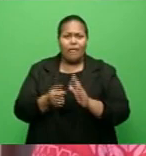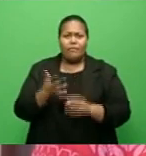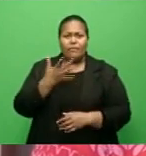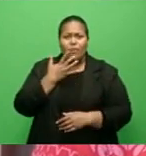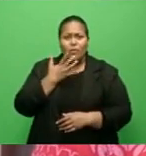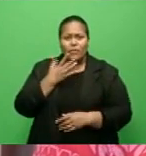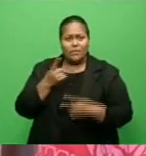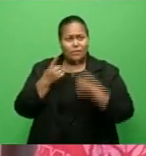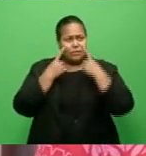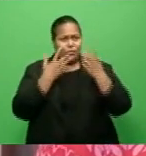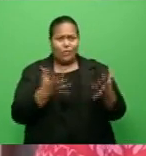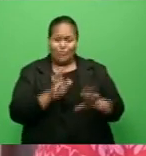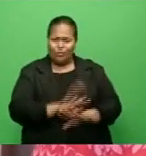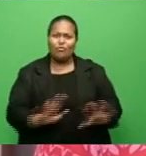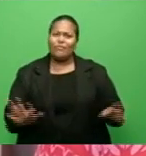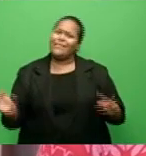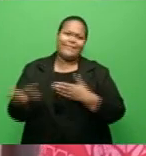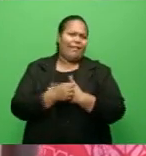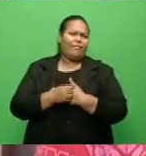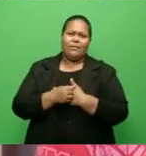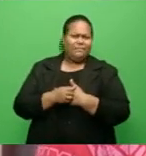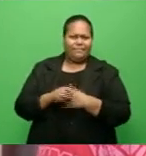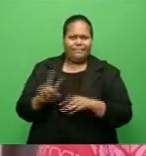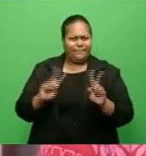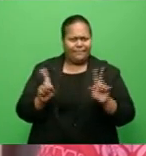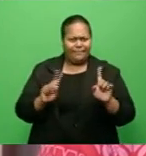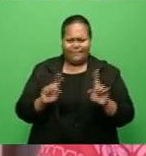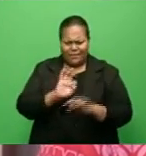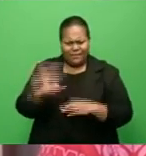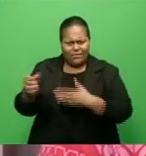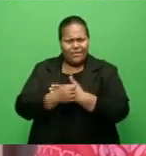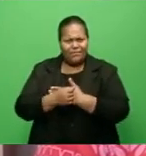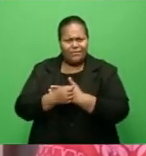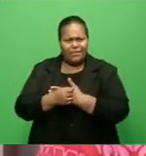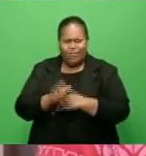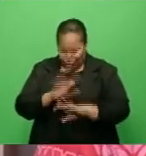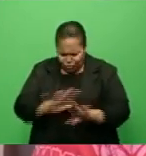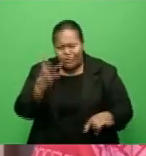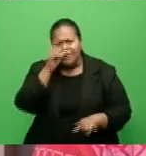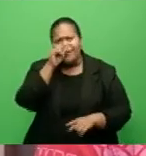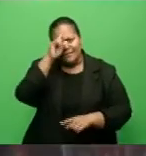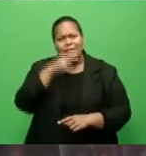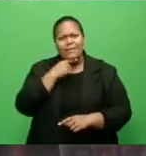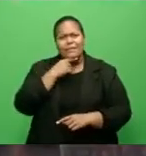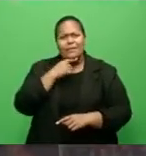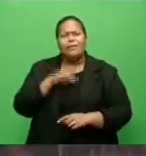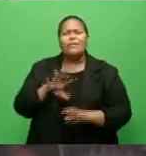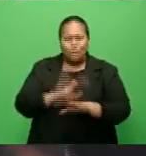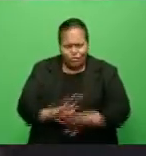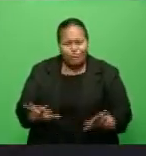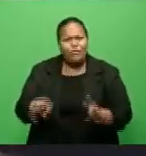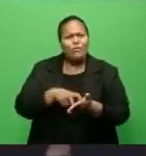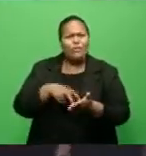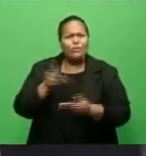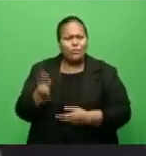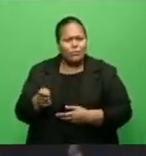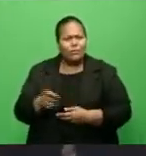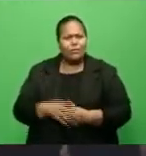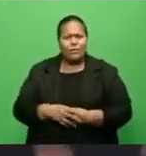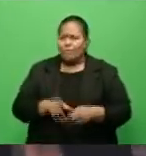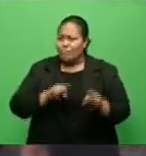impression that children are safe. We know they're not safe. We know that children can also get sick and children can be vulnerable. Yet says many countries are